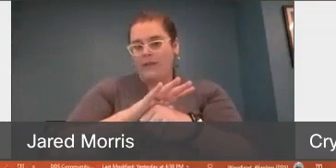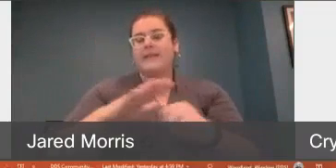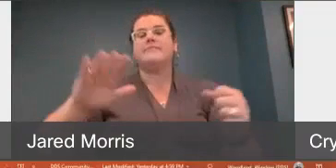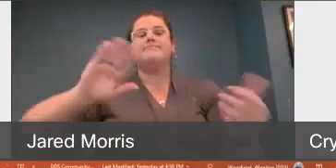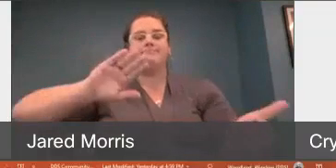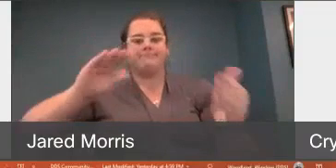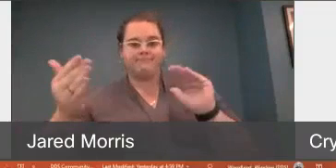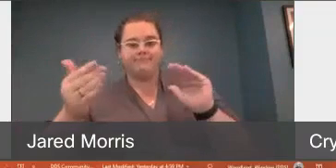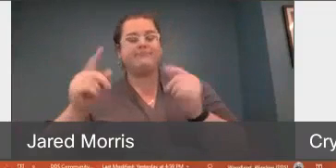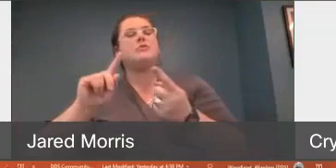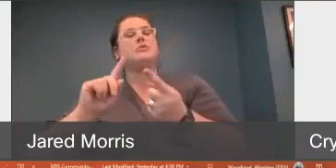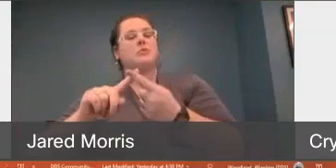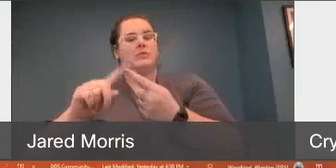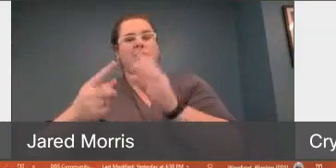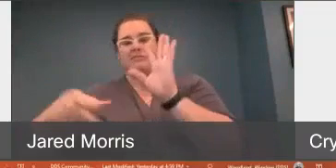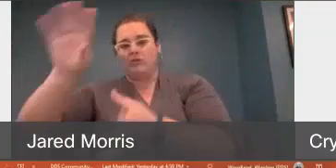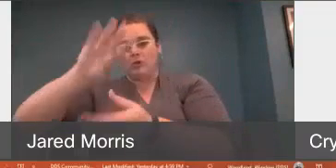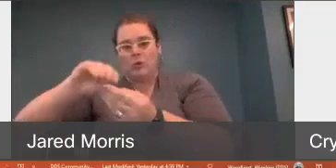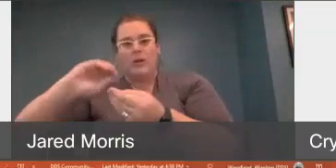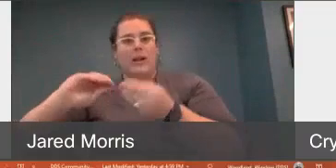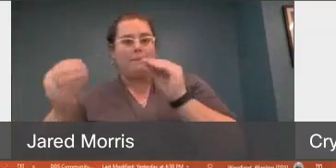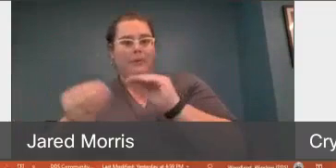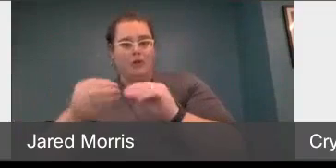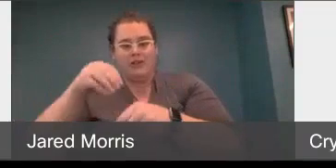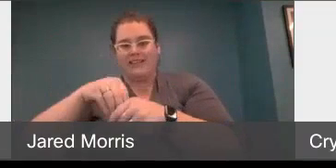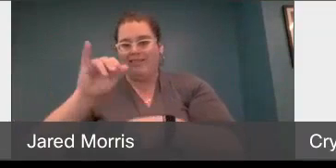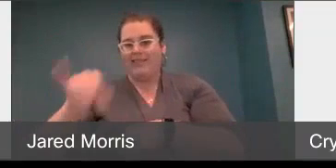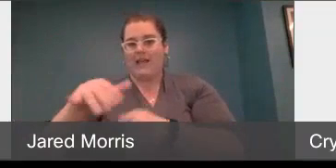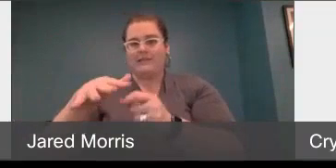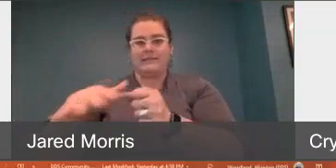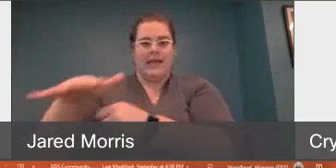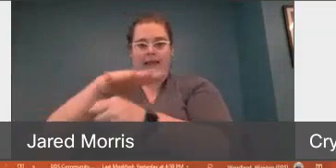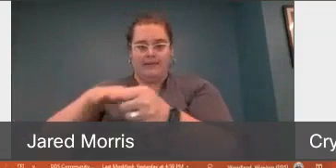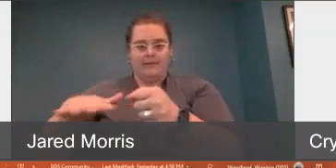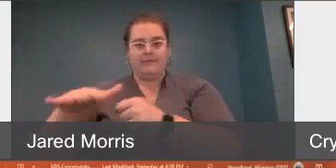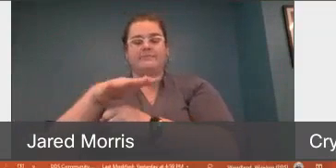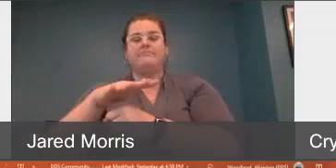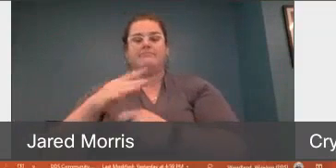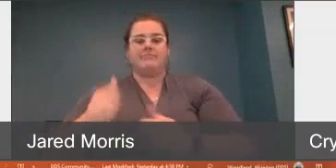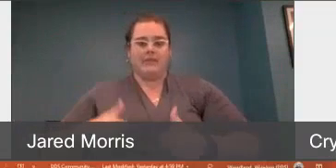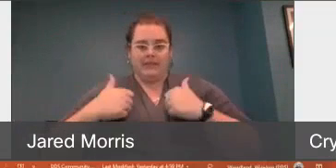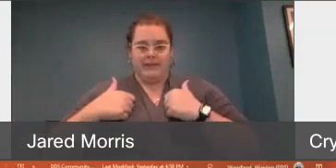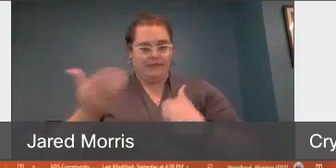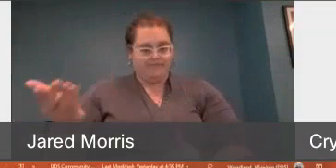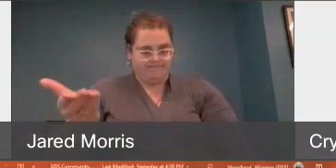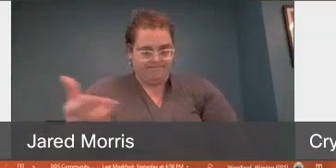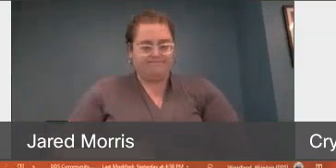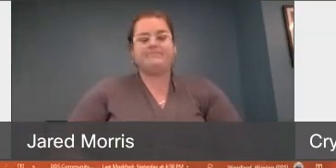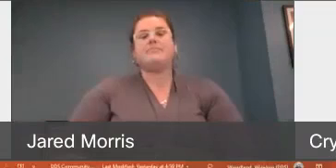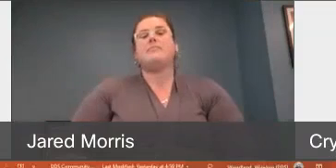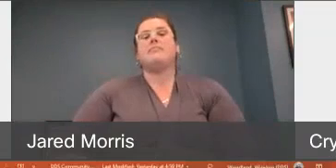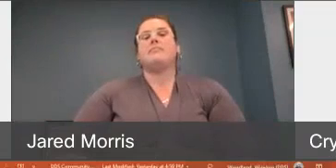of people in their respective settings. So of all COVID